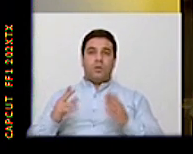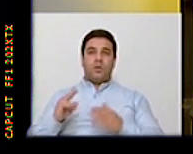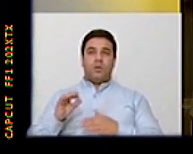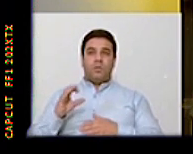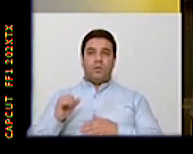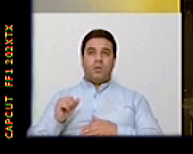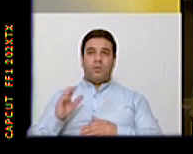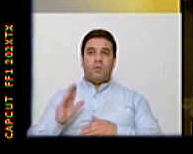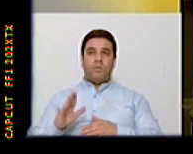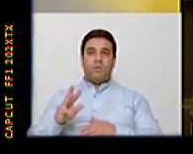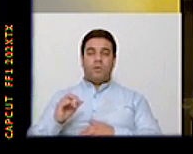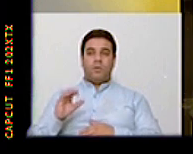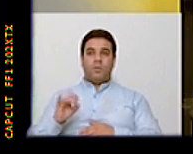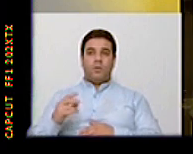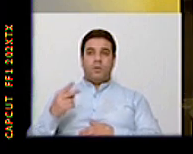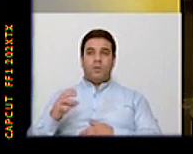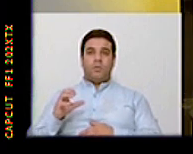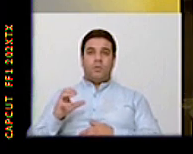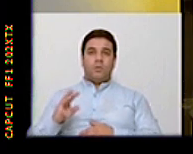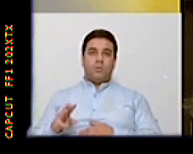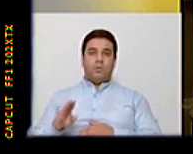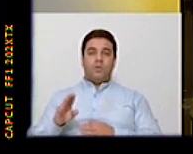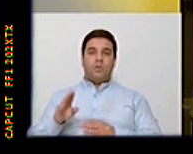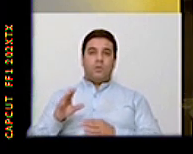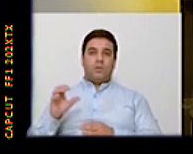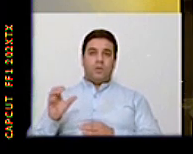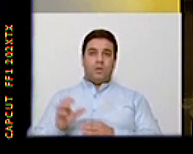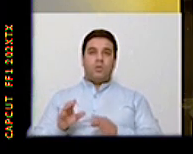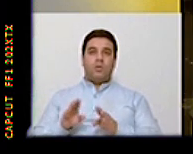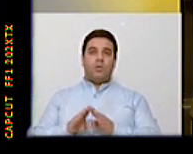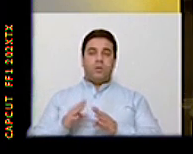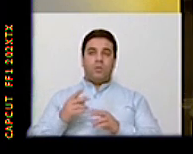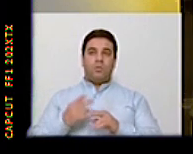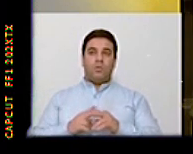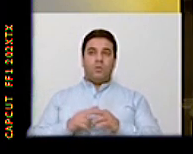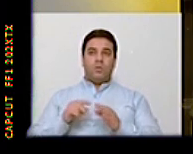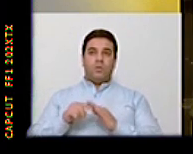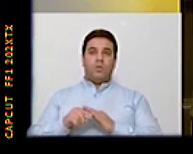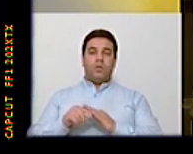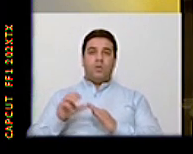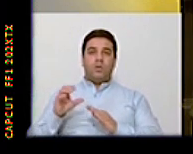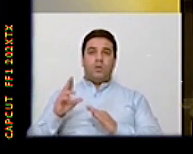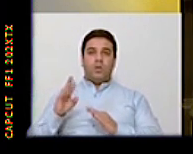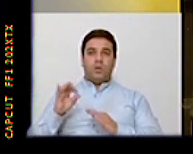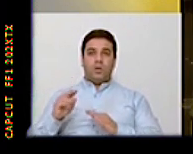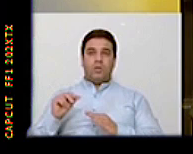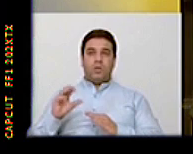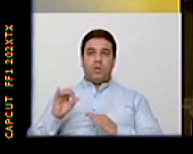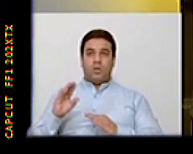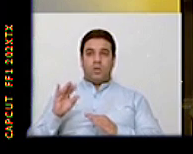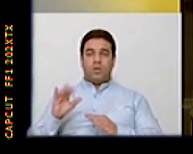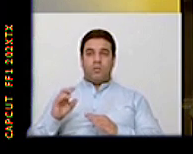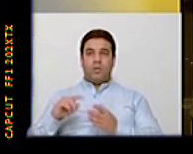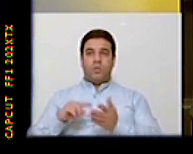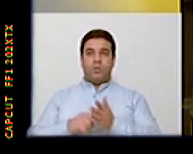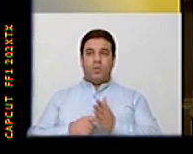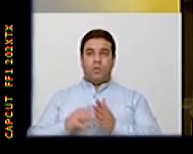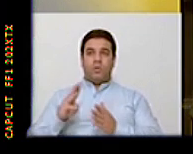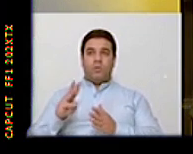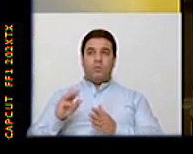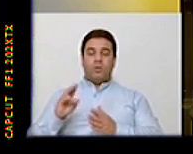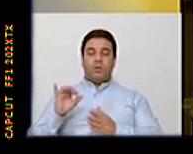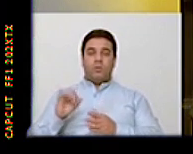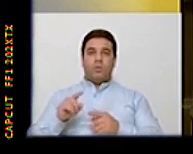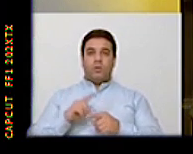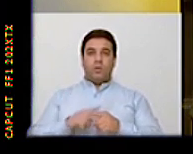V maksimal 20 cm taqsim sekundga teng. Tebranishning siklik chastotasi va nuqtaning